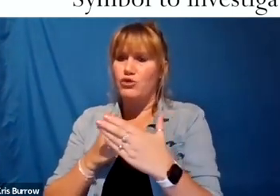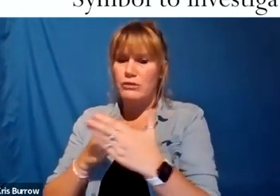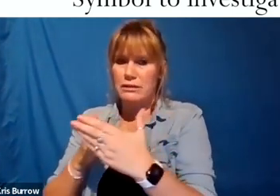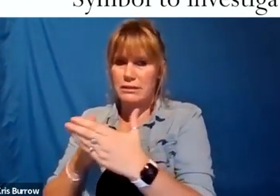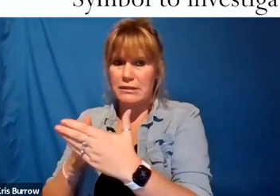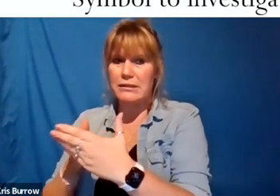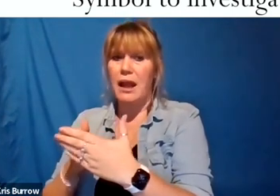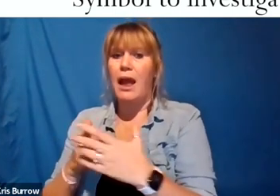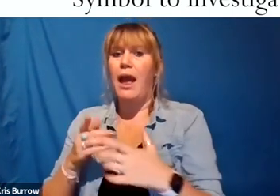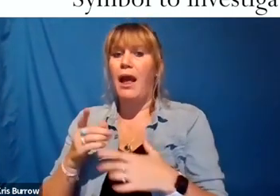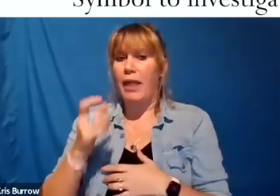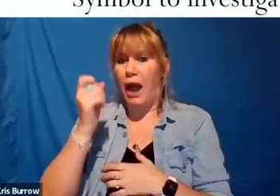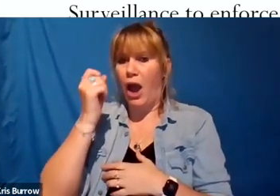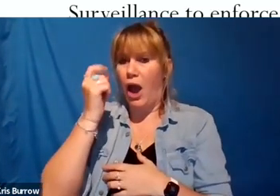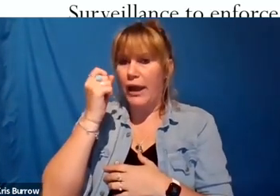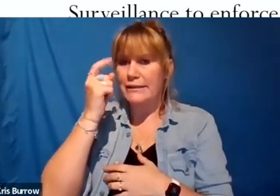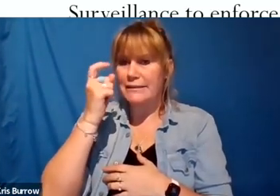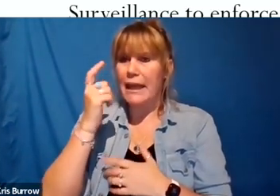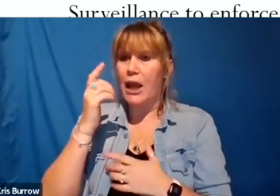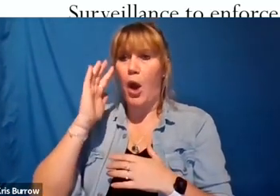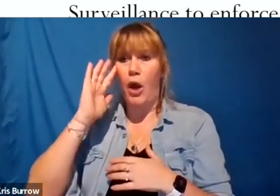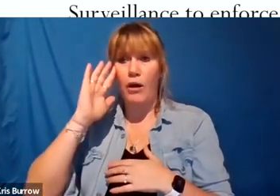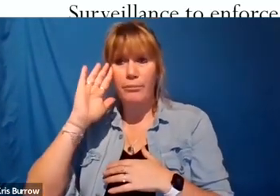of madness.